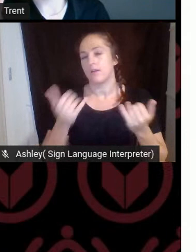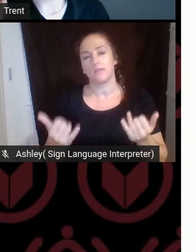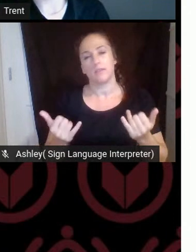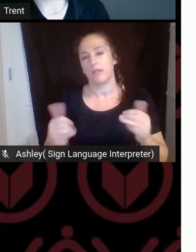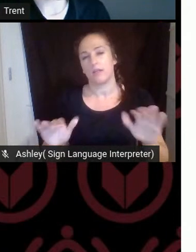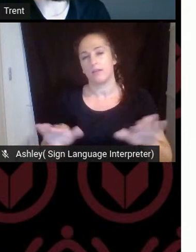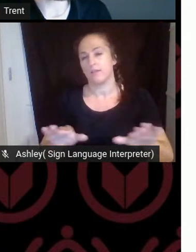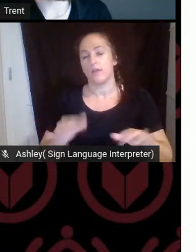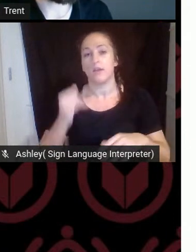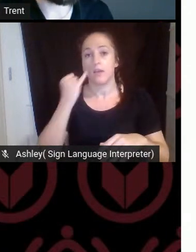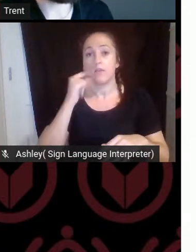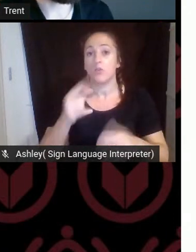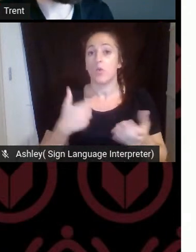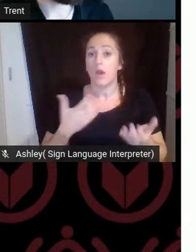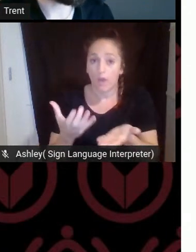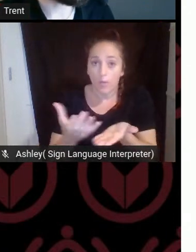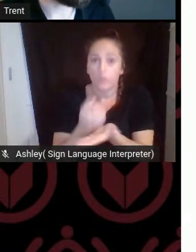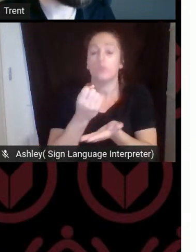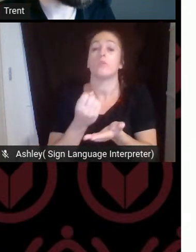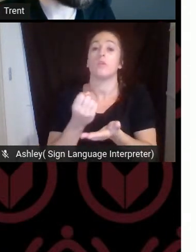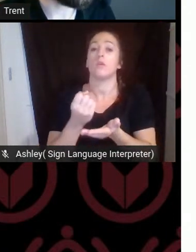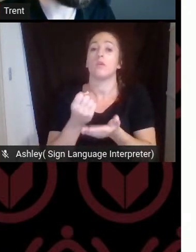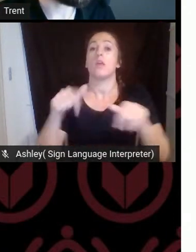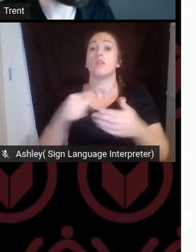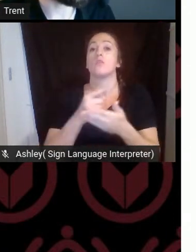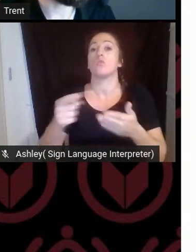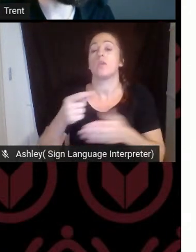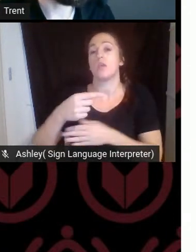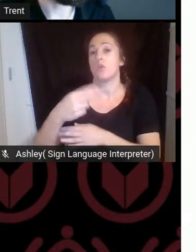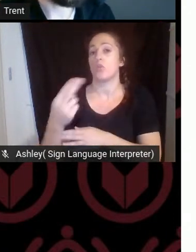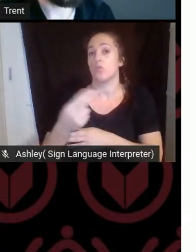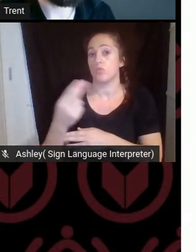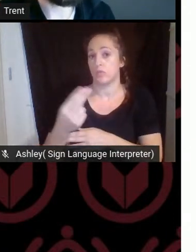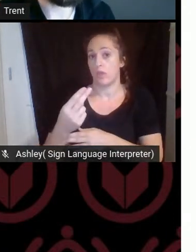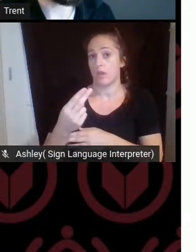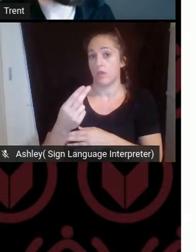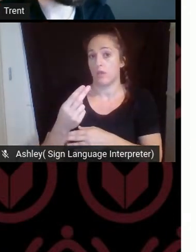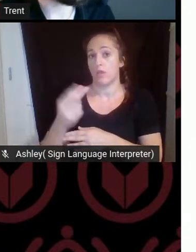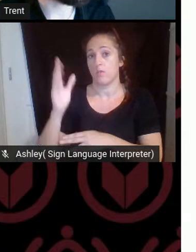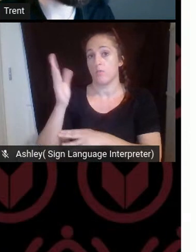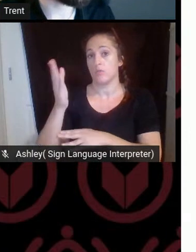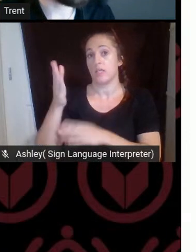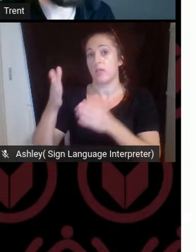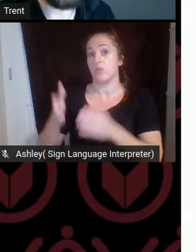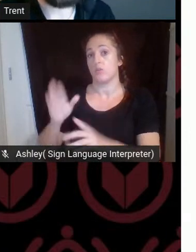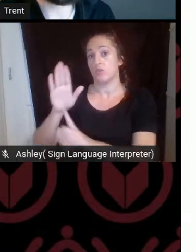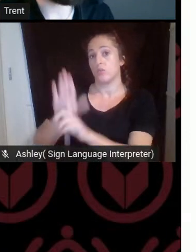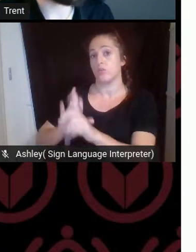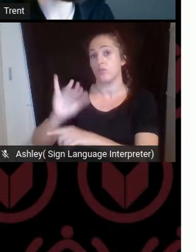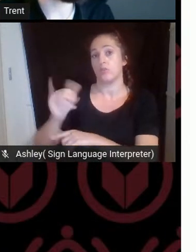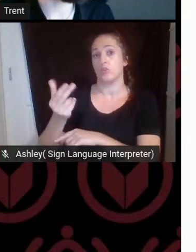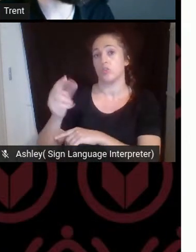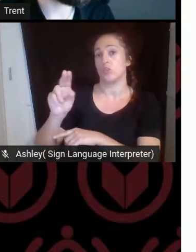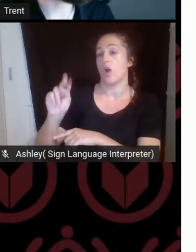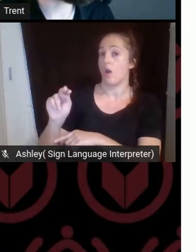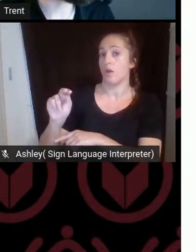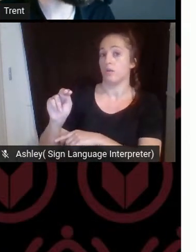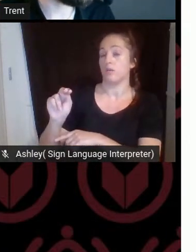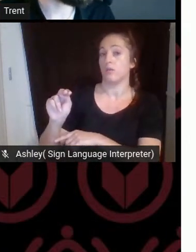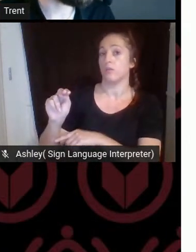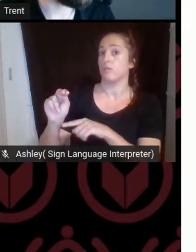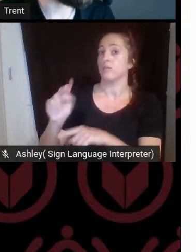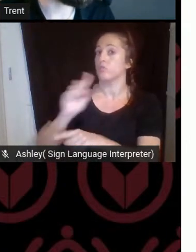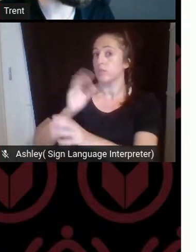chance, stop by and check out John Shoemaker's PD that's upcoming. He is a fantastic font of